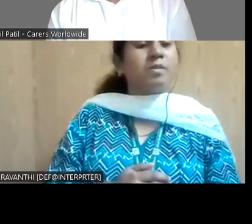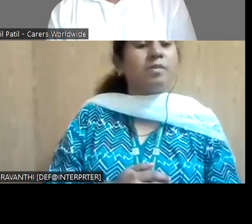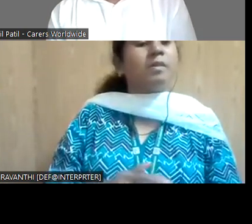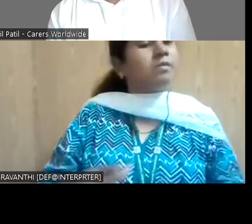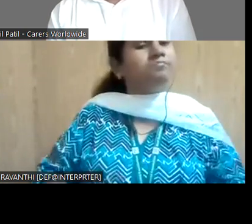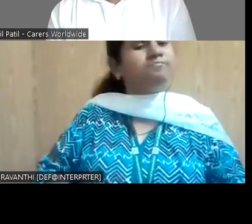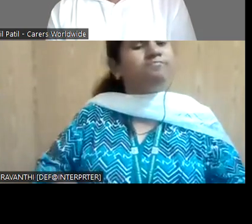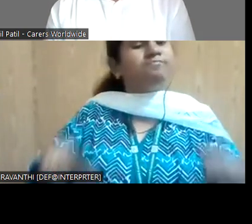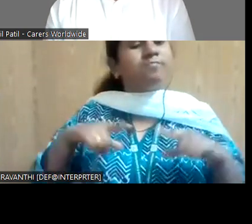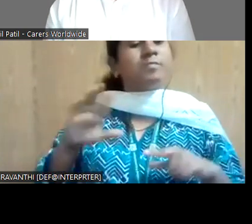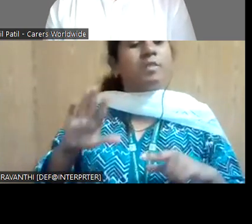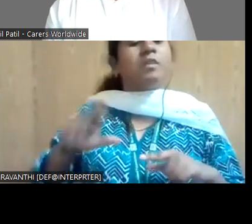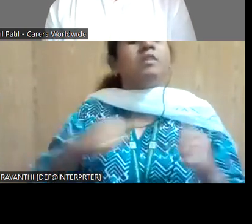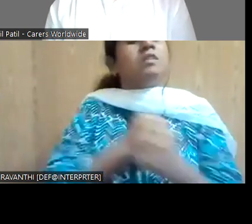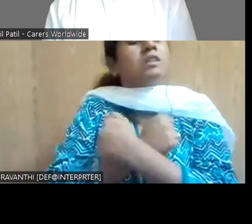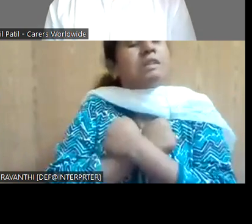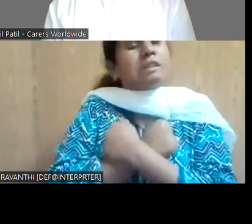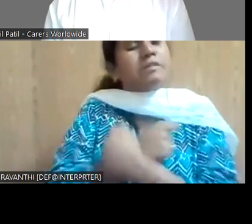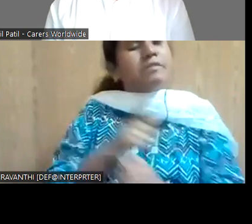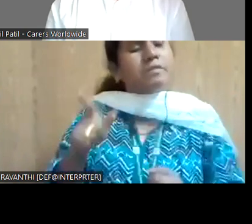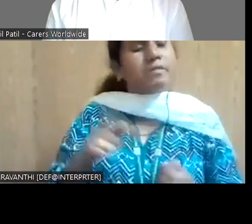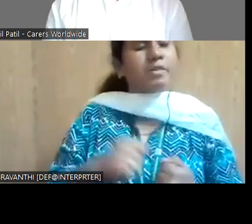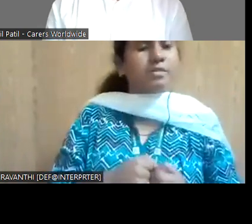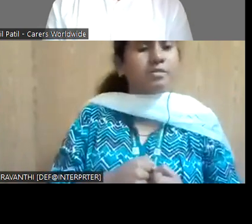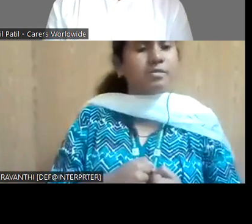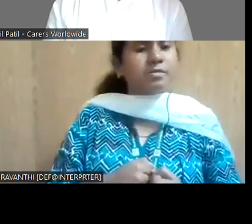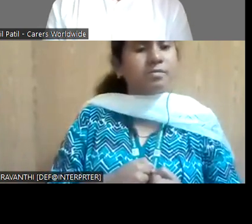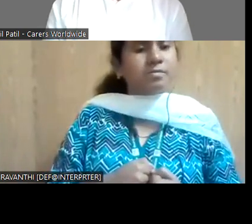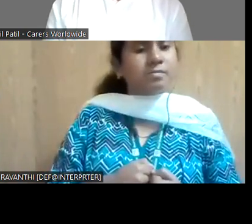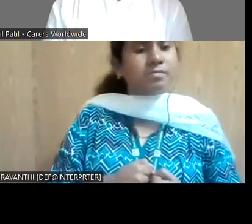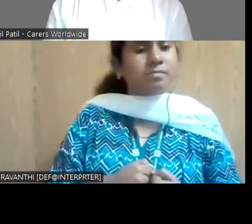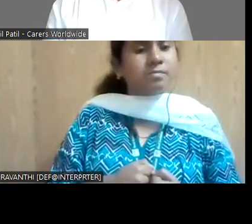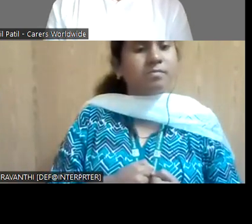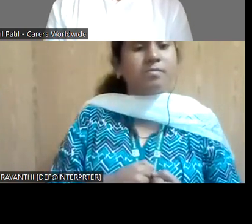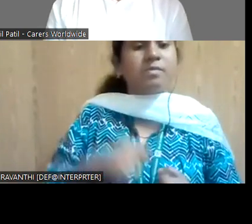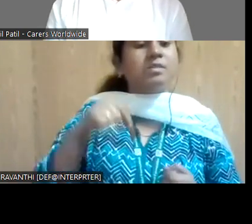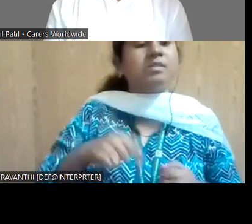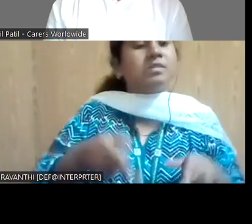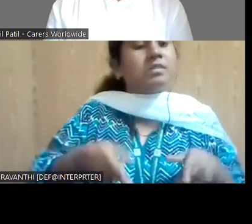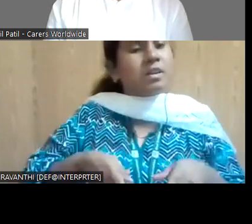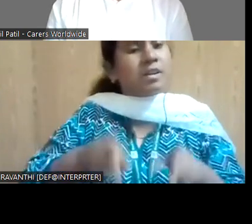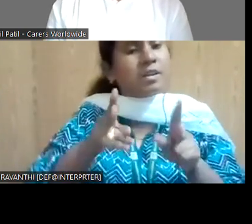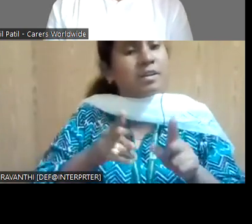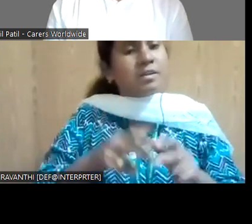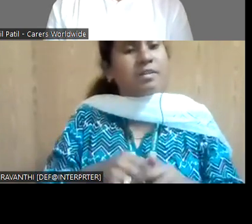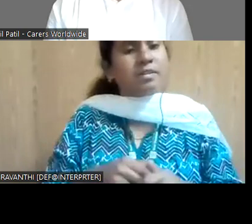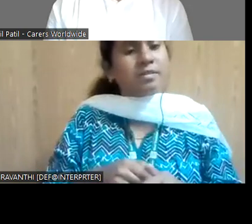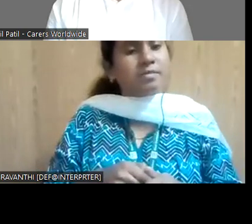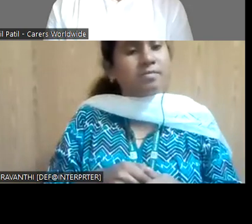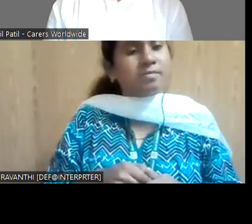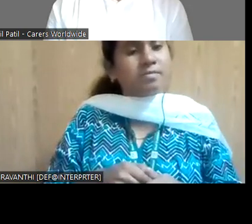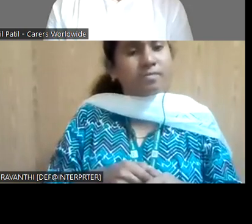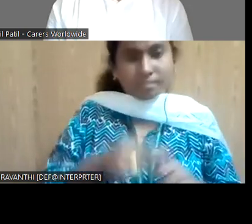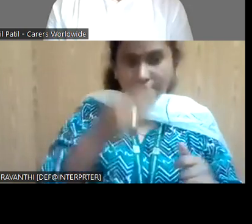of their loved ones, but also for they themselves. This is the area where Mr. Anil Patil with Carers